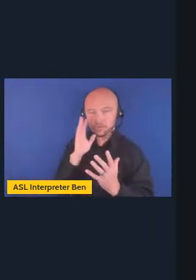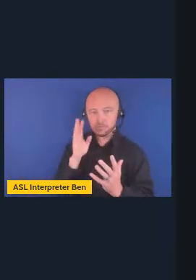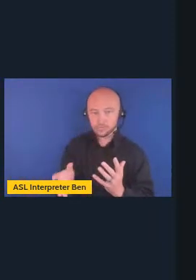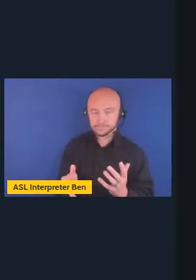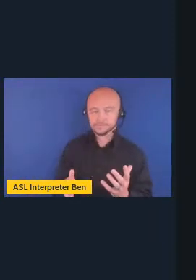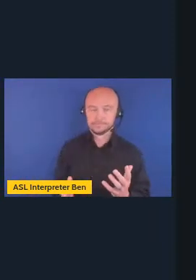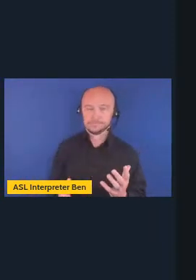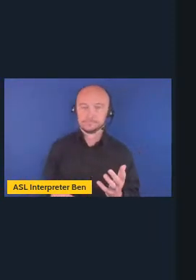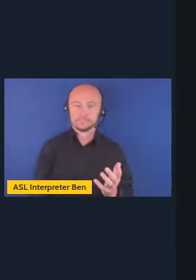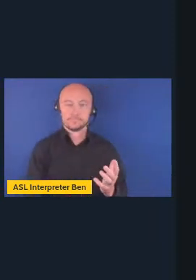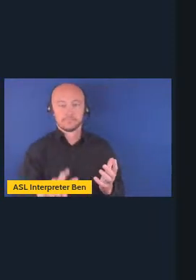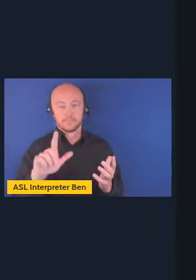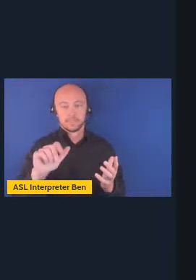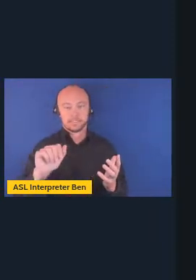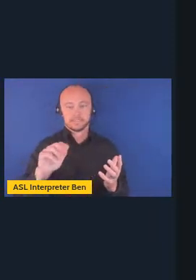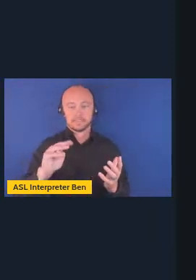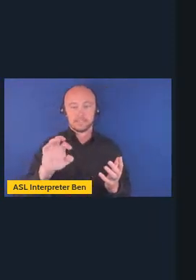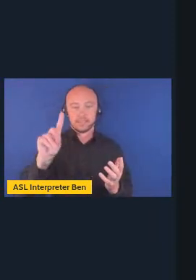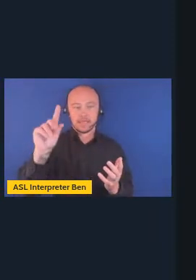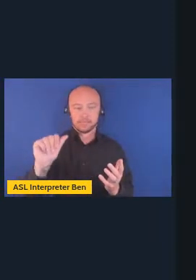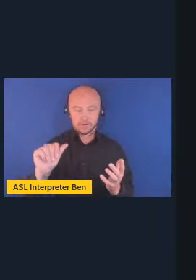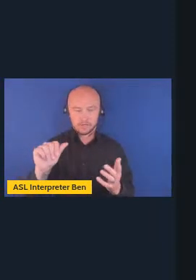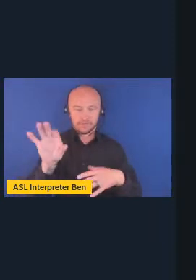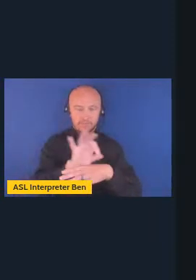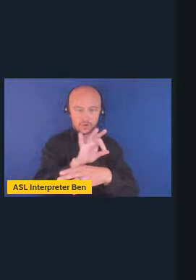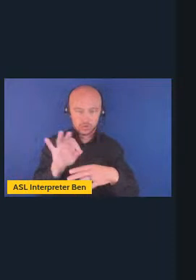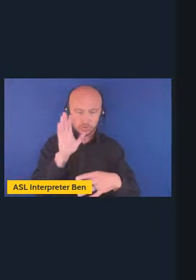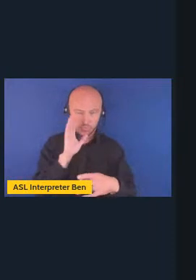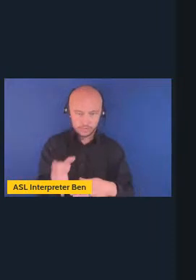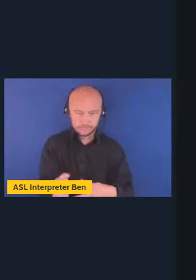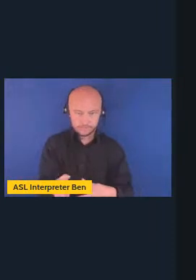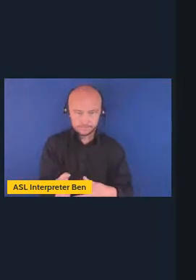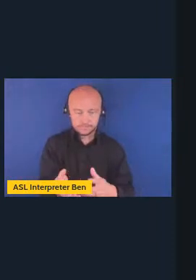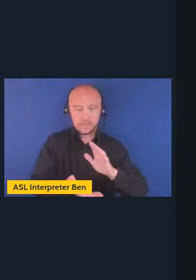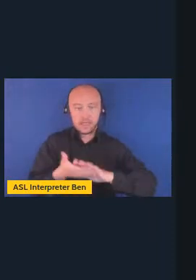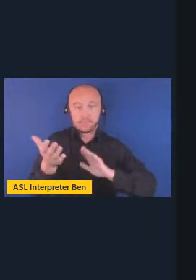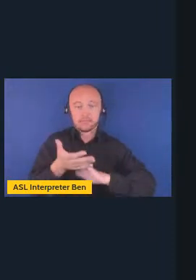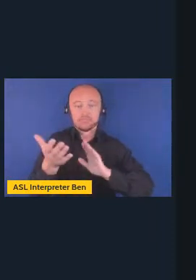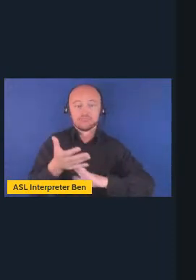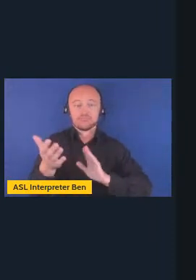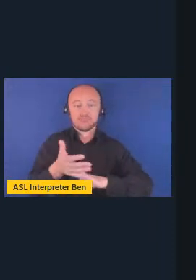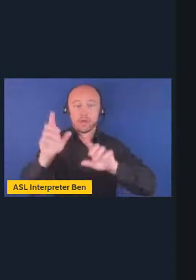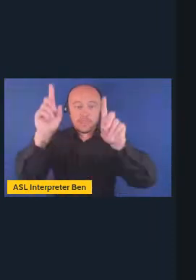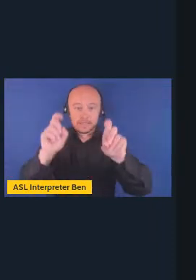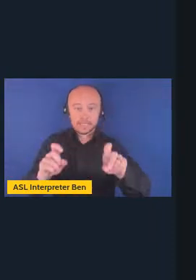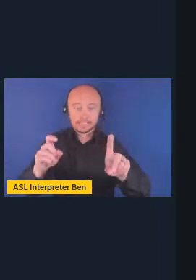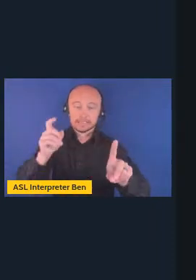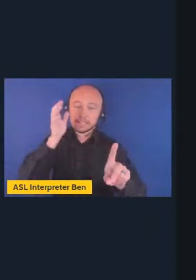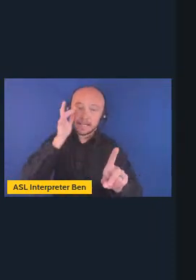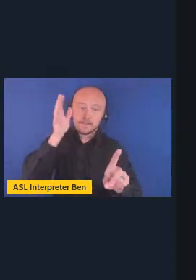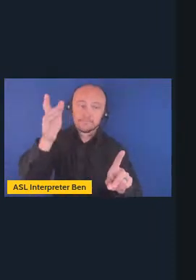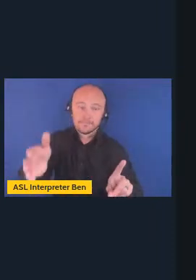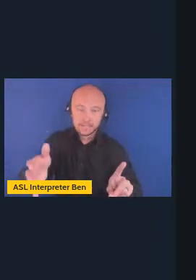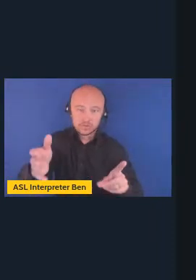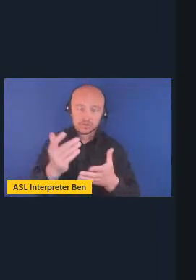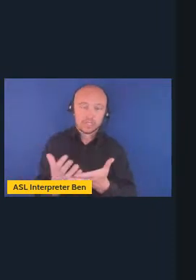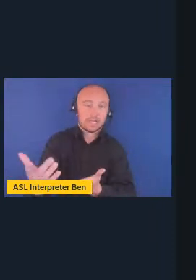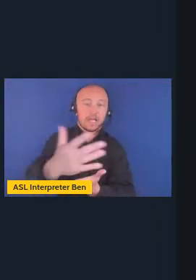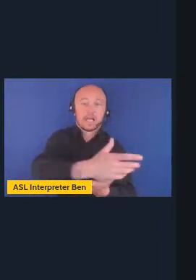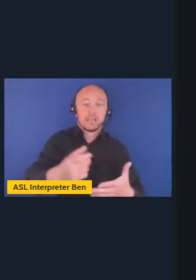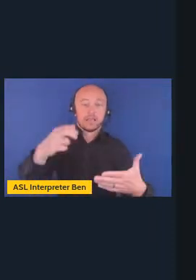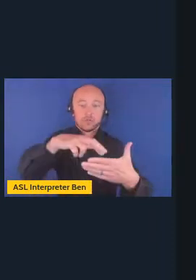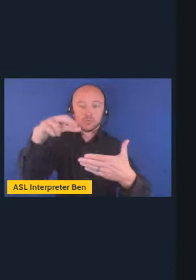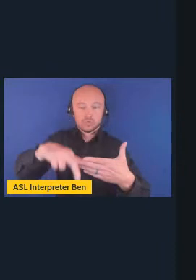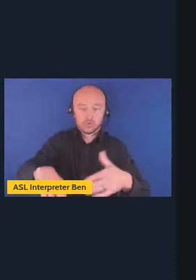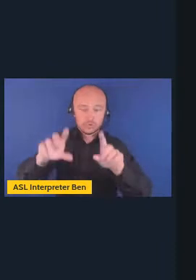actually a Lambda function waiting to be invoked to test your application. And then it will run the test, and eventually it will collect all the results of the